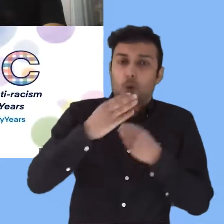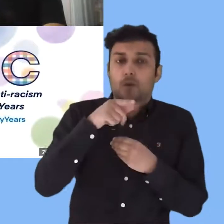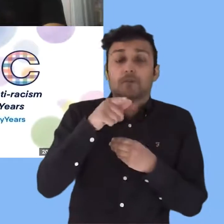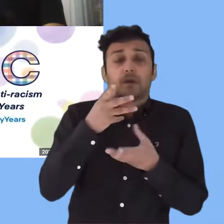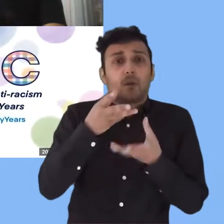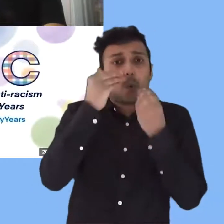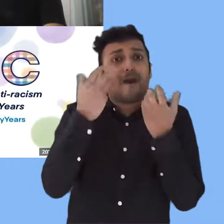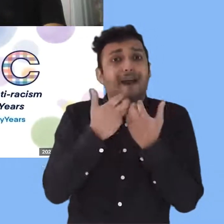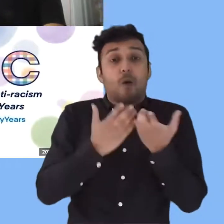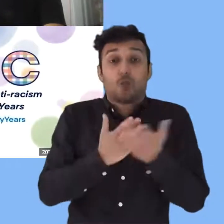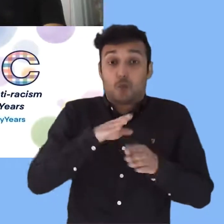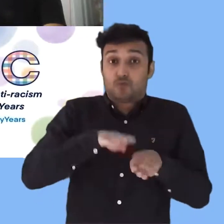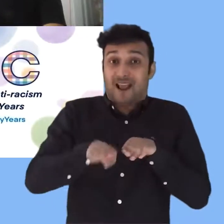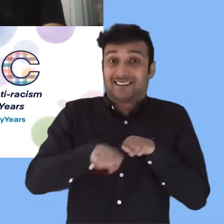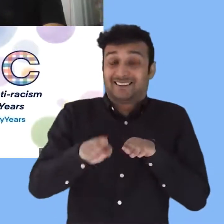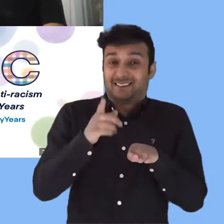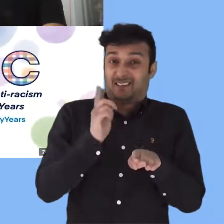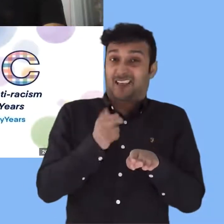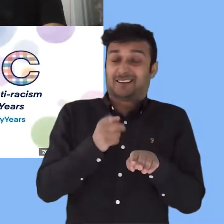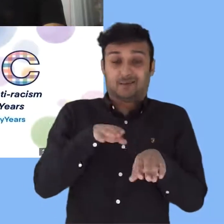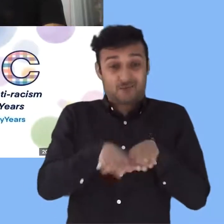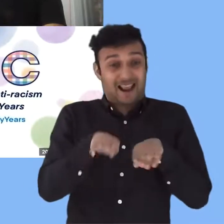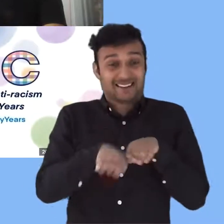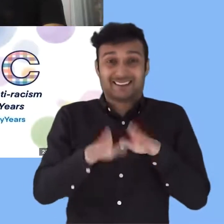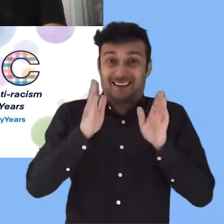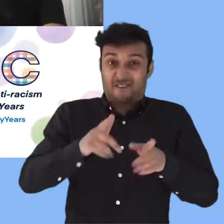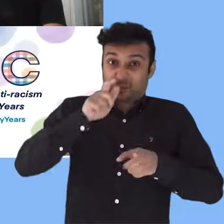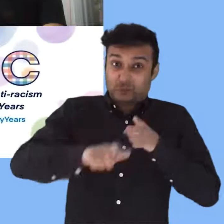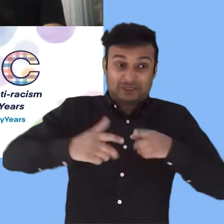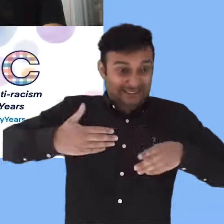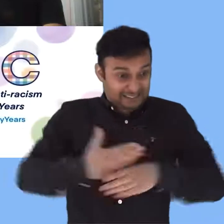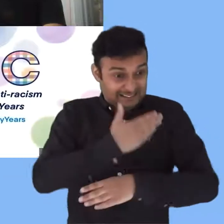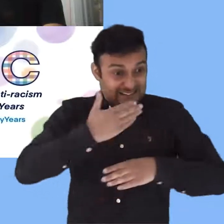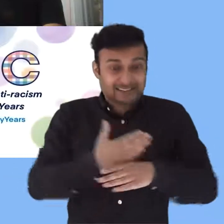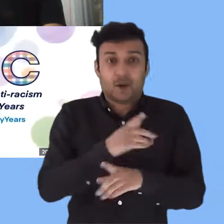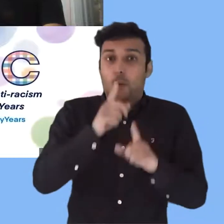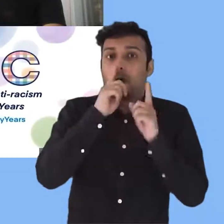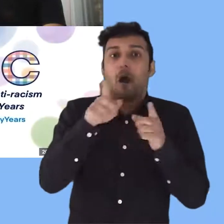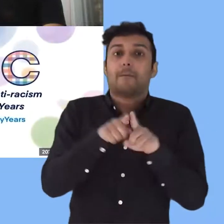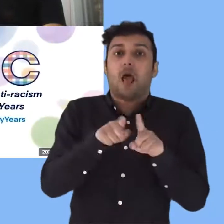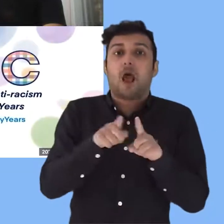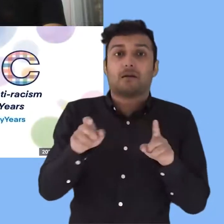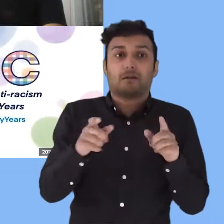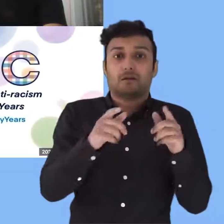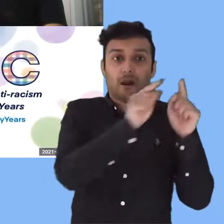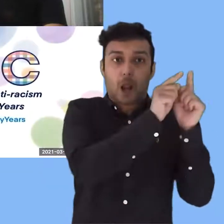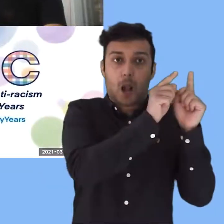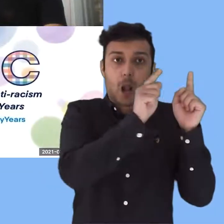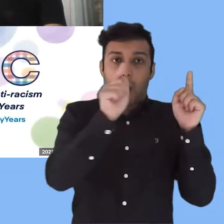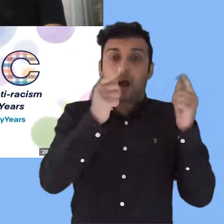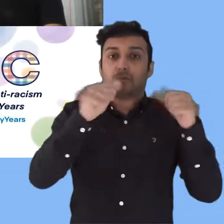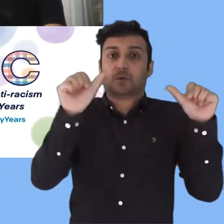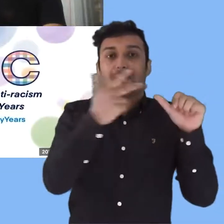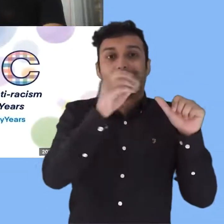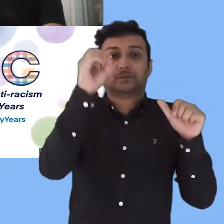think, okay, I am now 80% anti-racist, I'm ready to start working with my children. Those children might have left your nursery by then, and you've missed